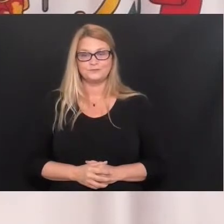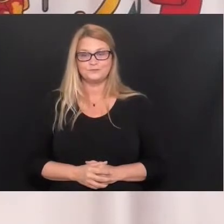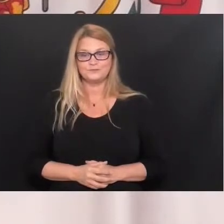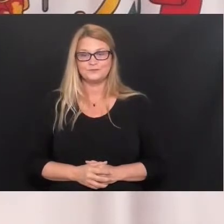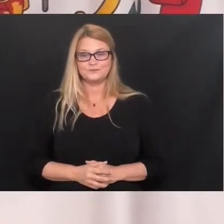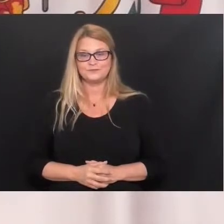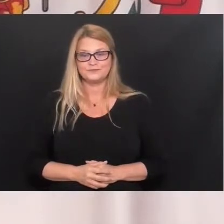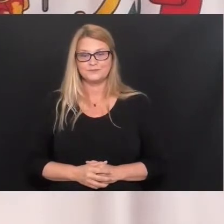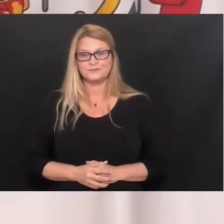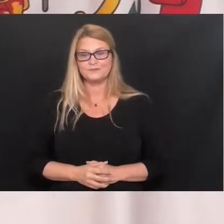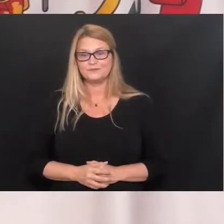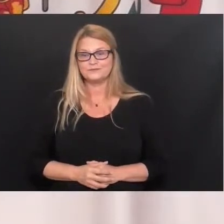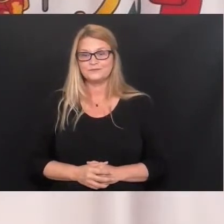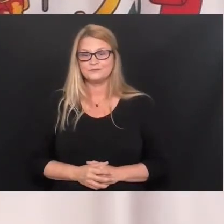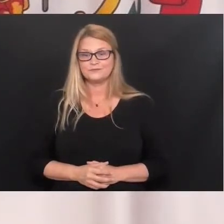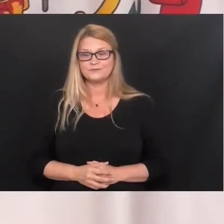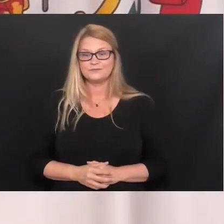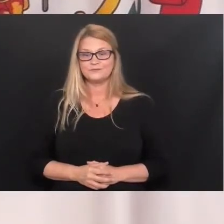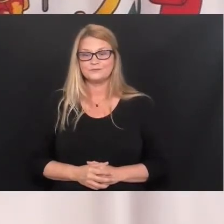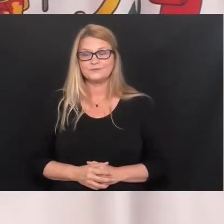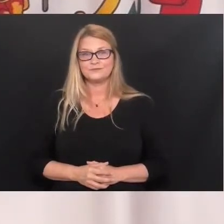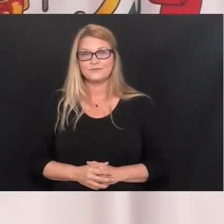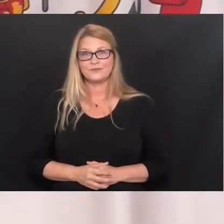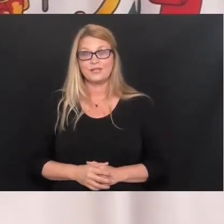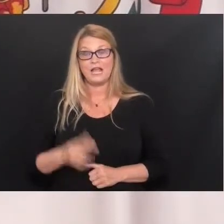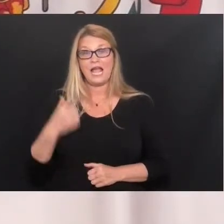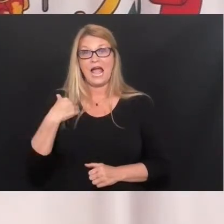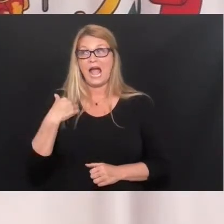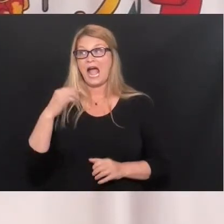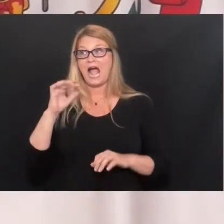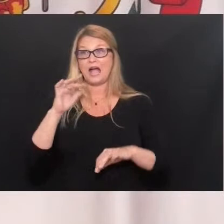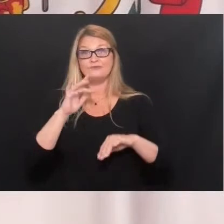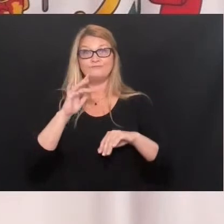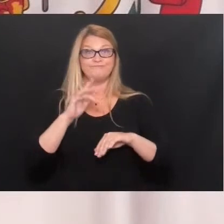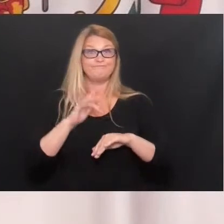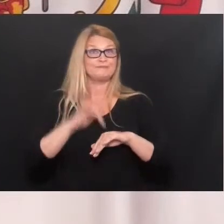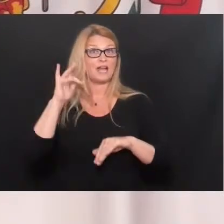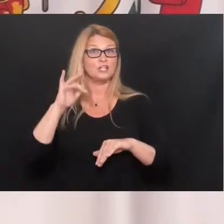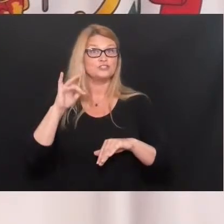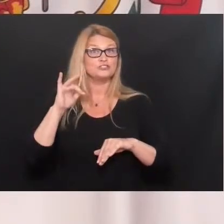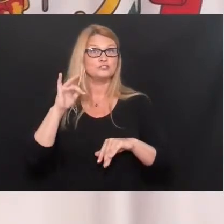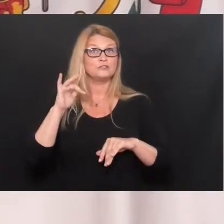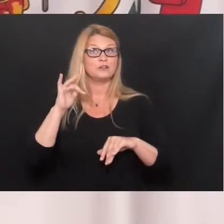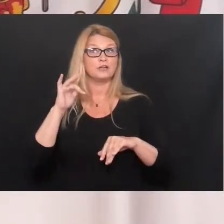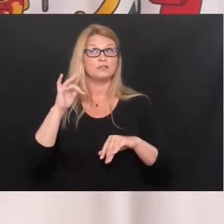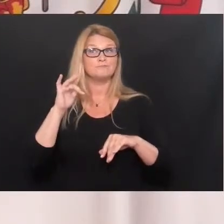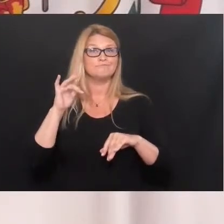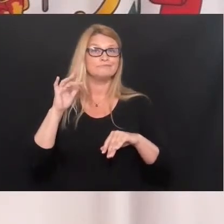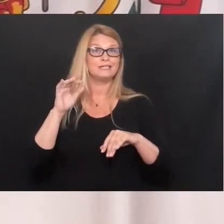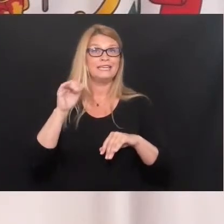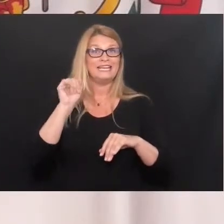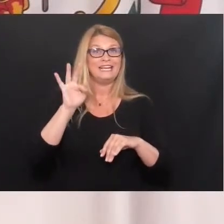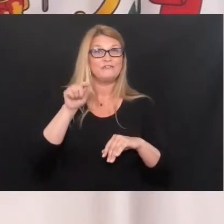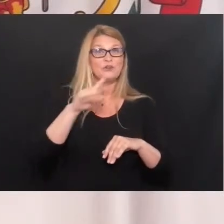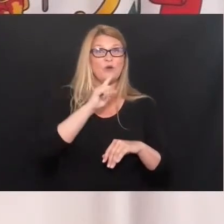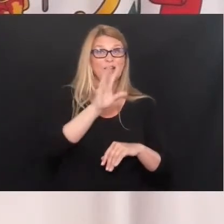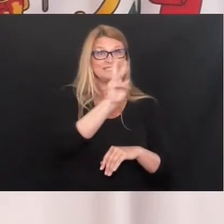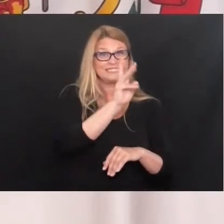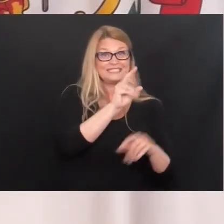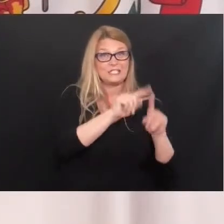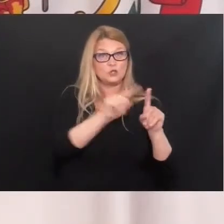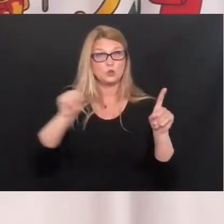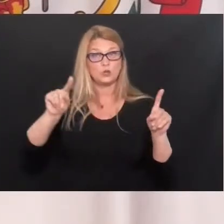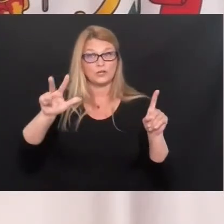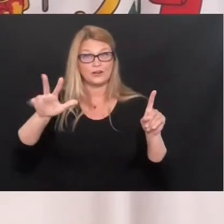stuff. Good stuff. I want to touch on it one more time. If you're 16 to 35 years